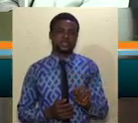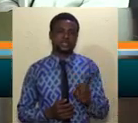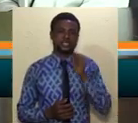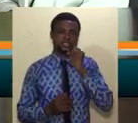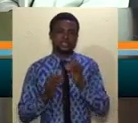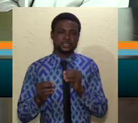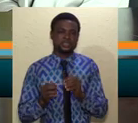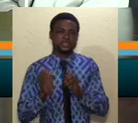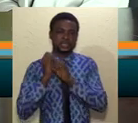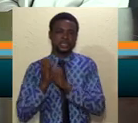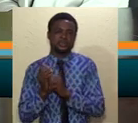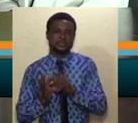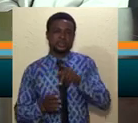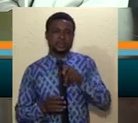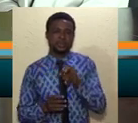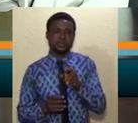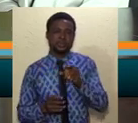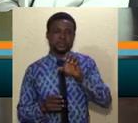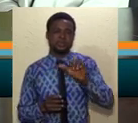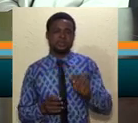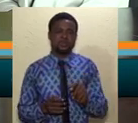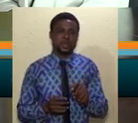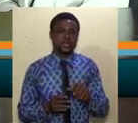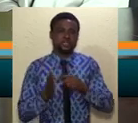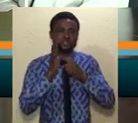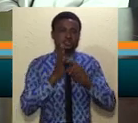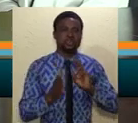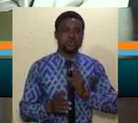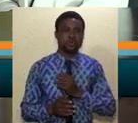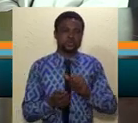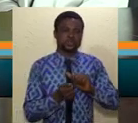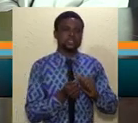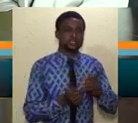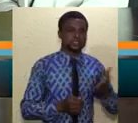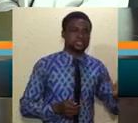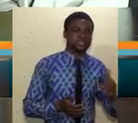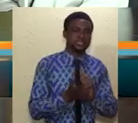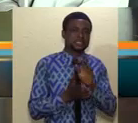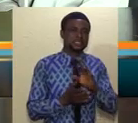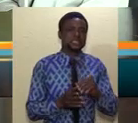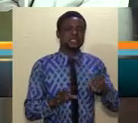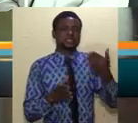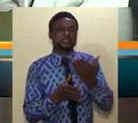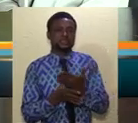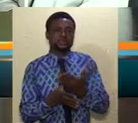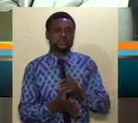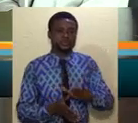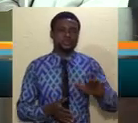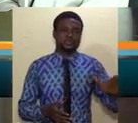legal practitioner and she'll be shedding more light on issues bordering on child abuse and